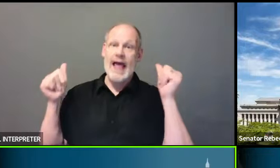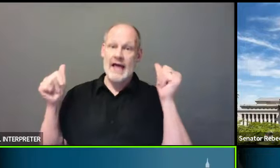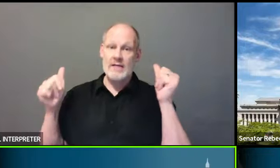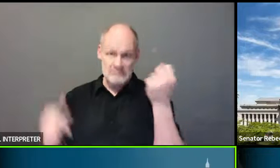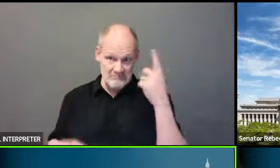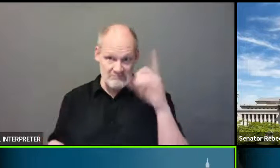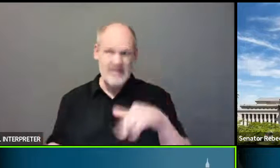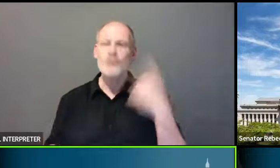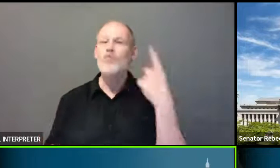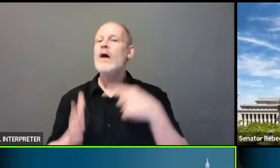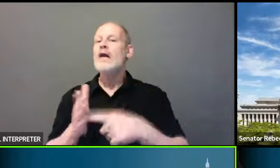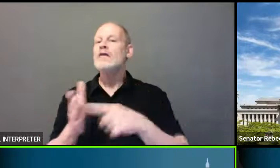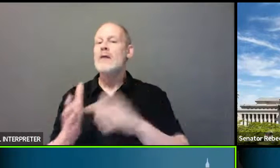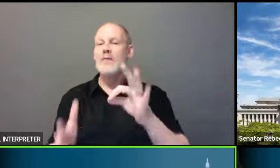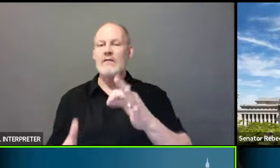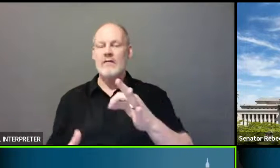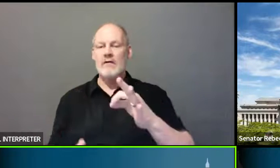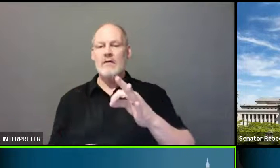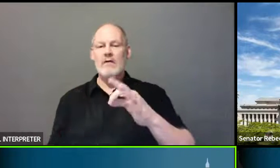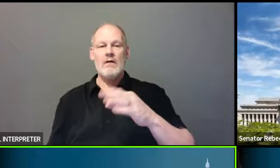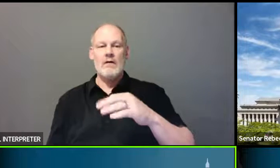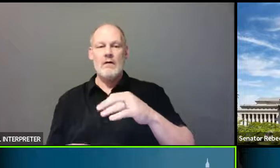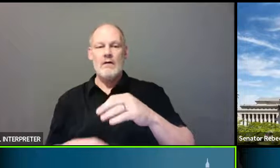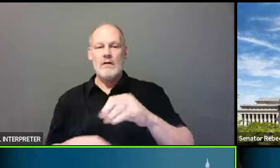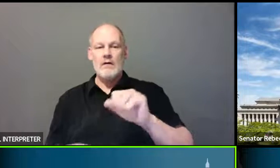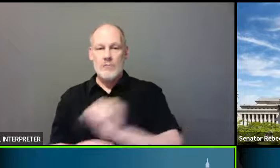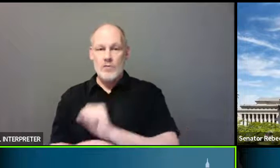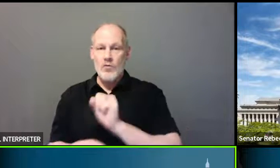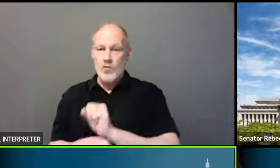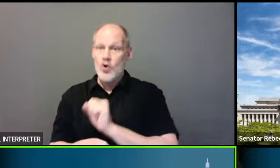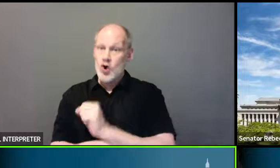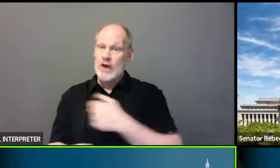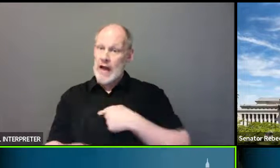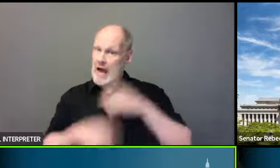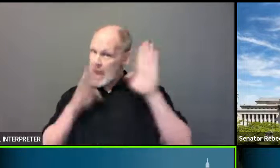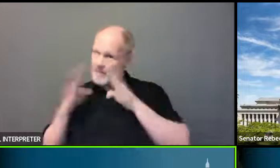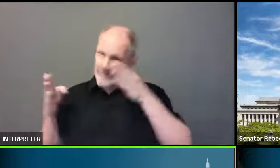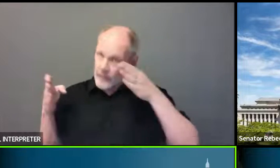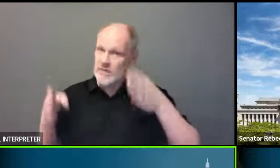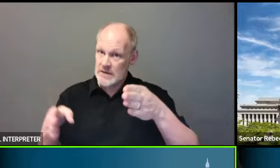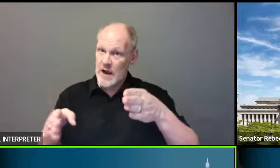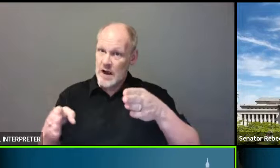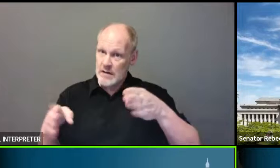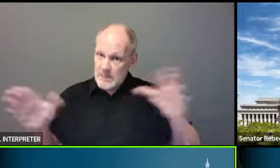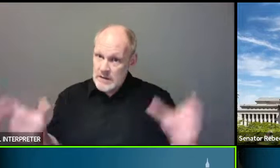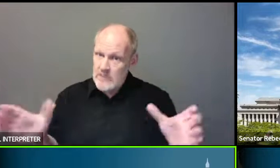the work that I'm doing to invest back into our